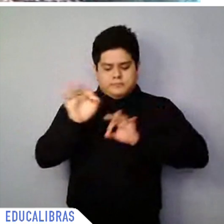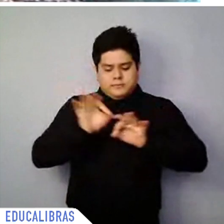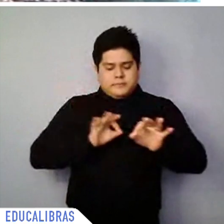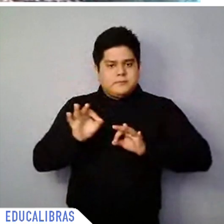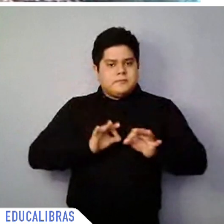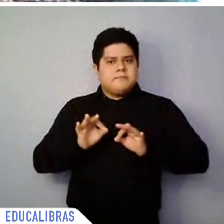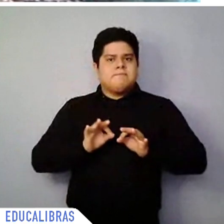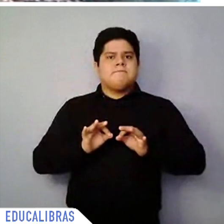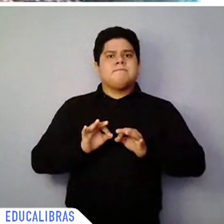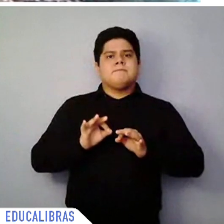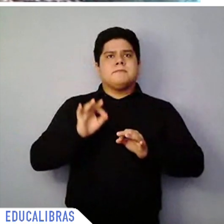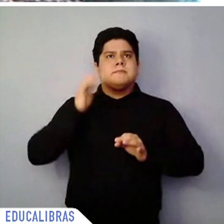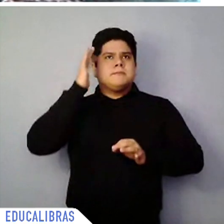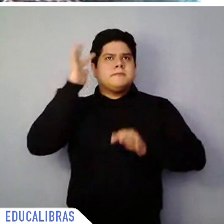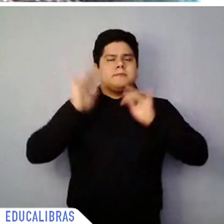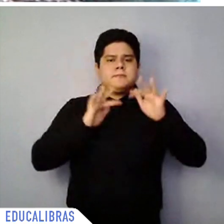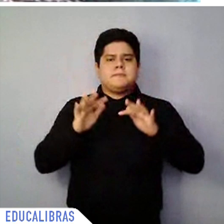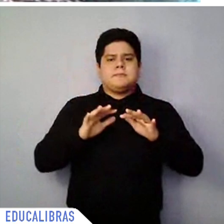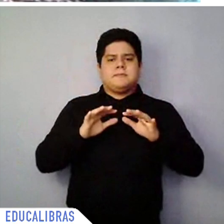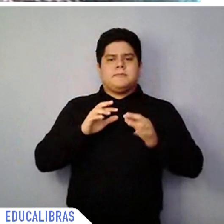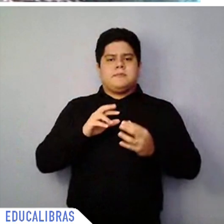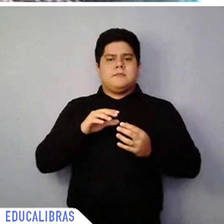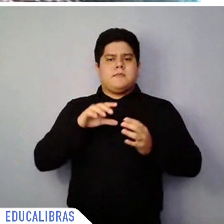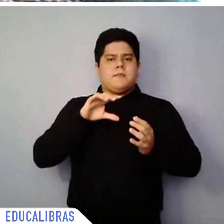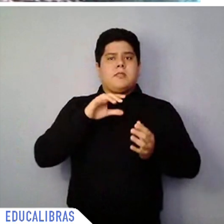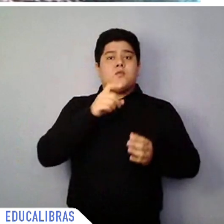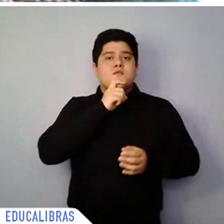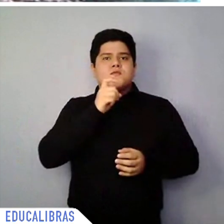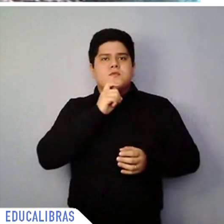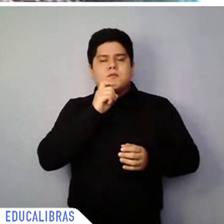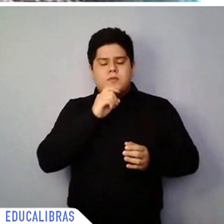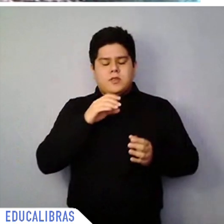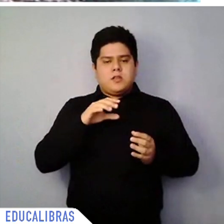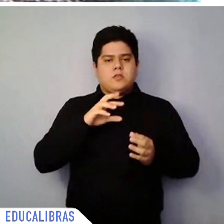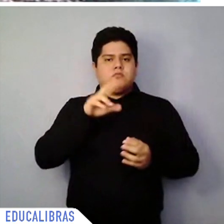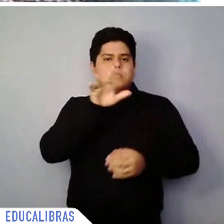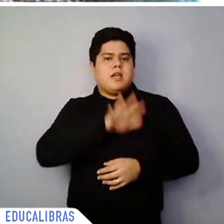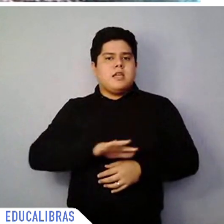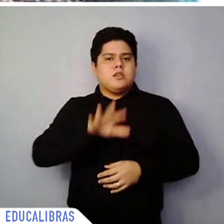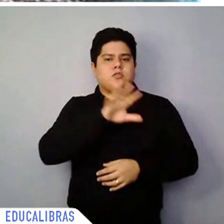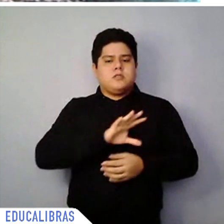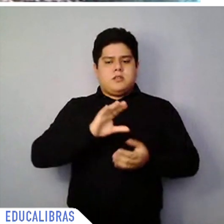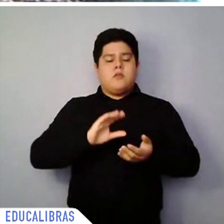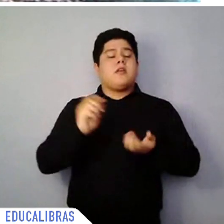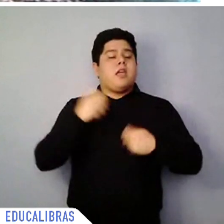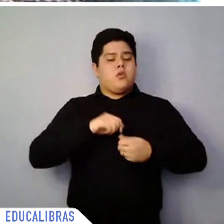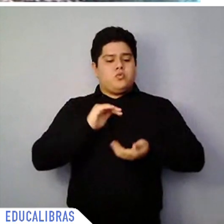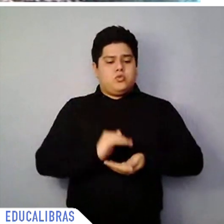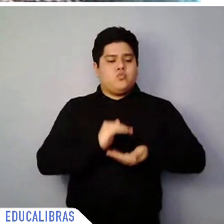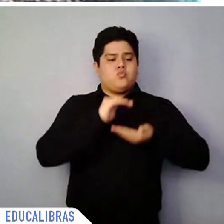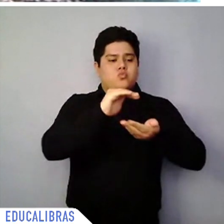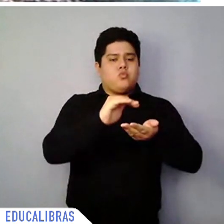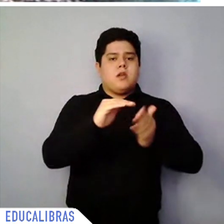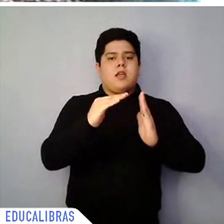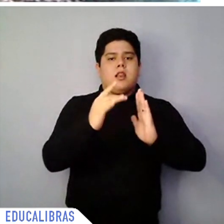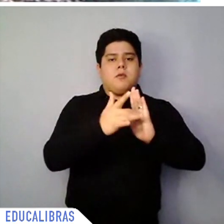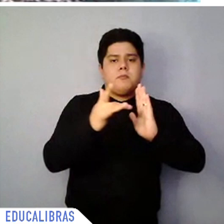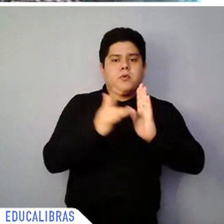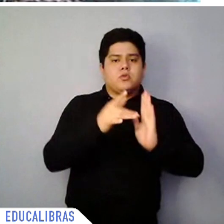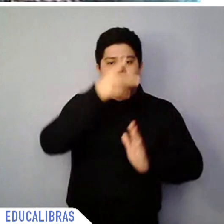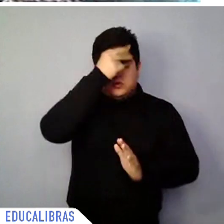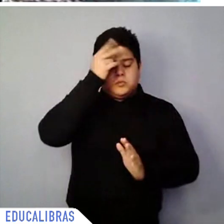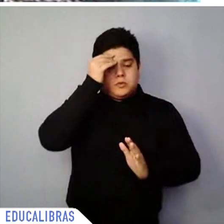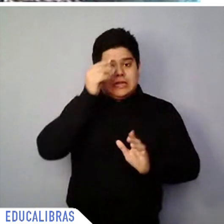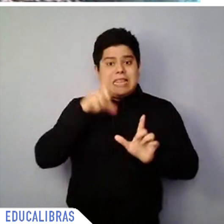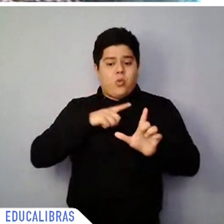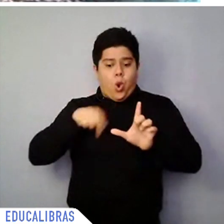giving that shot. We need to plan immunization. We need to have a chain, a network that is going to work